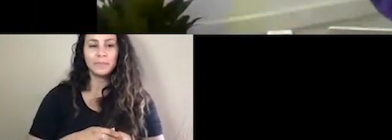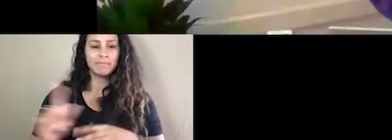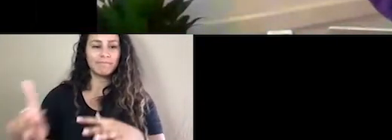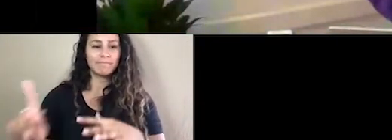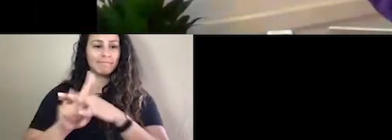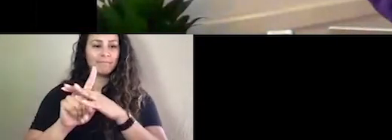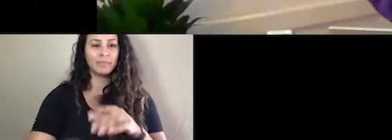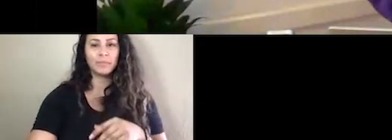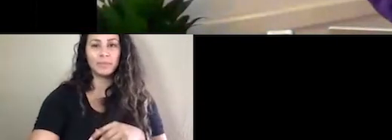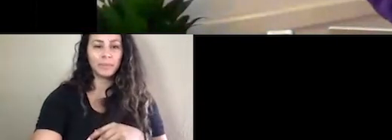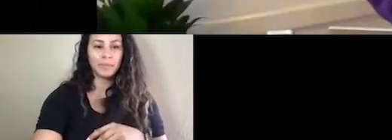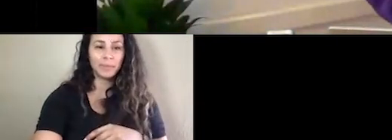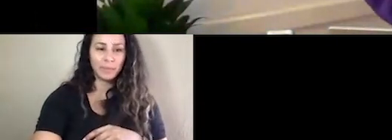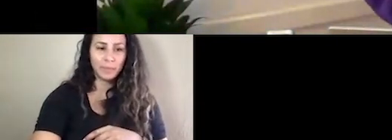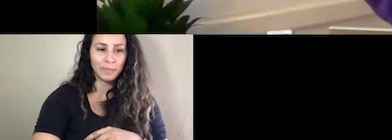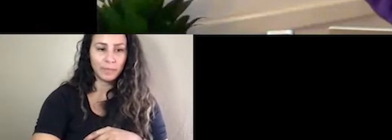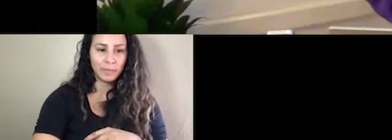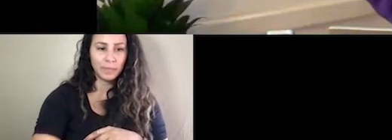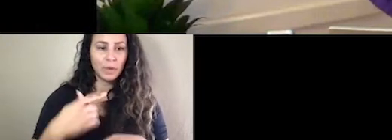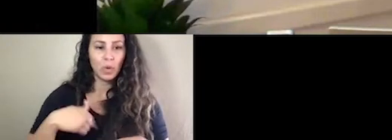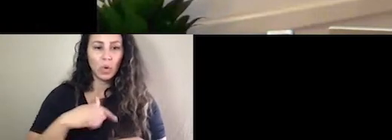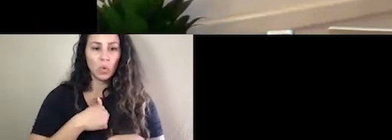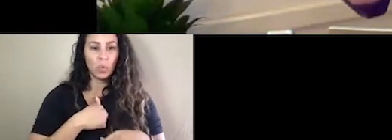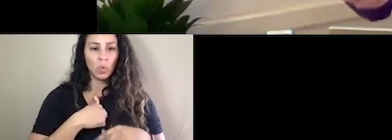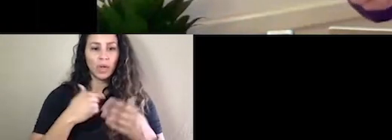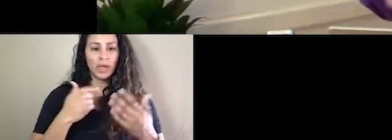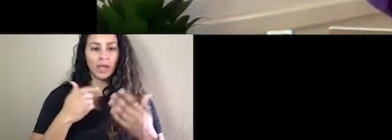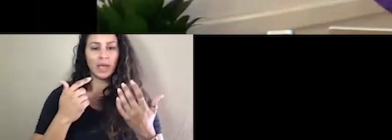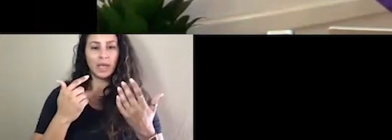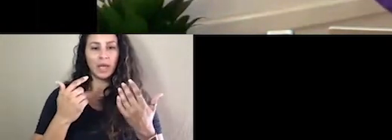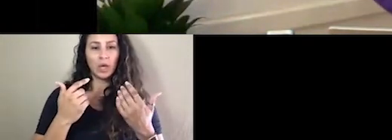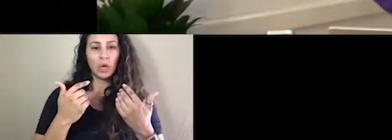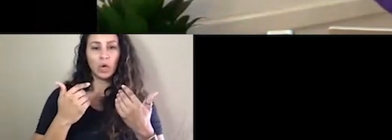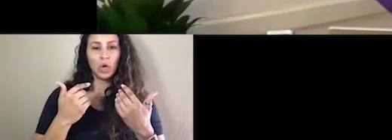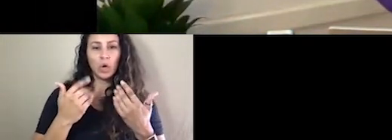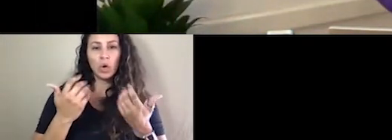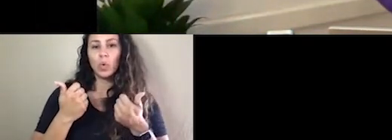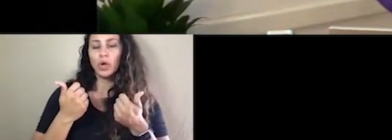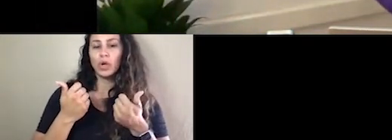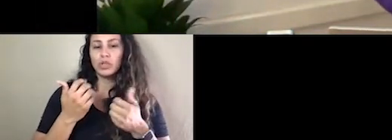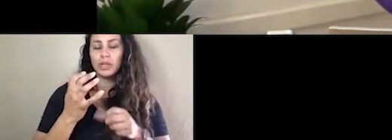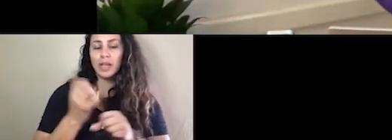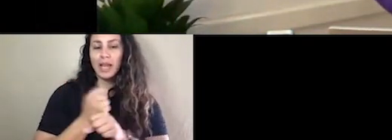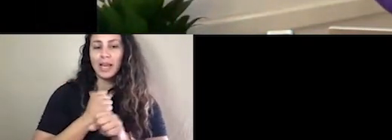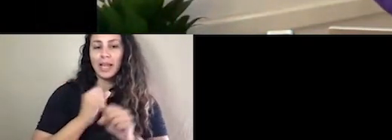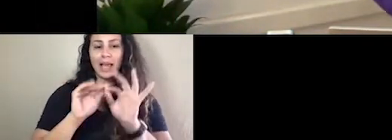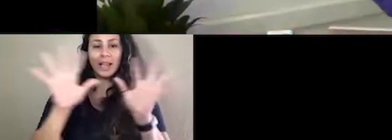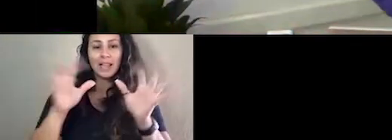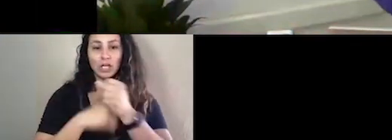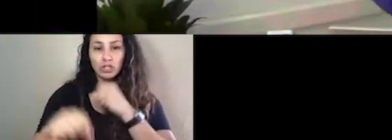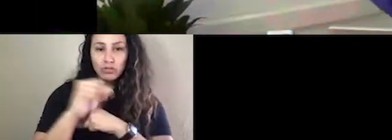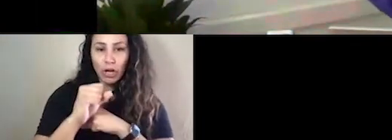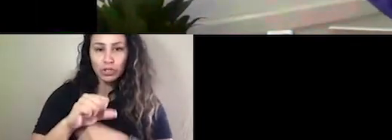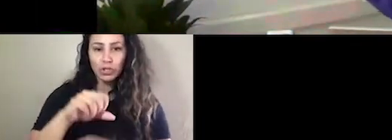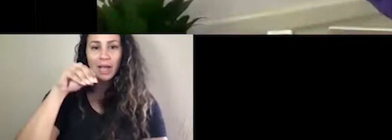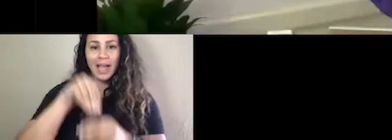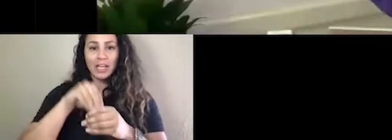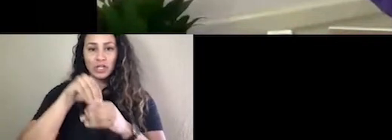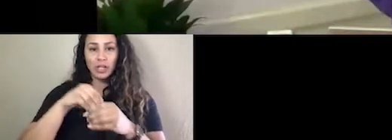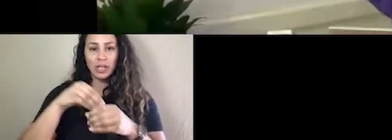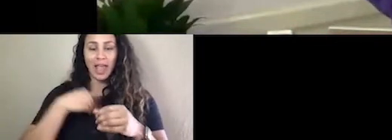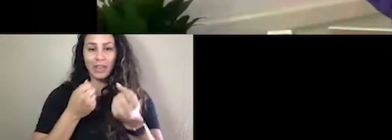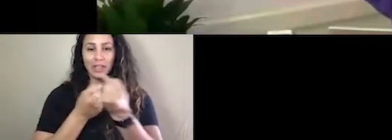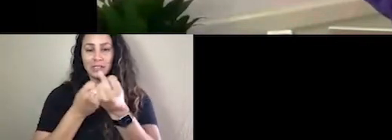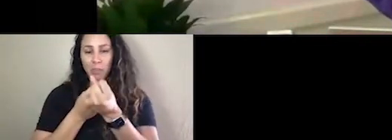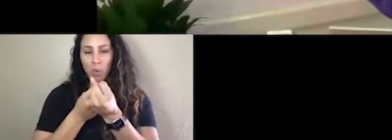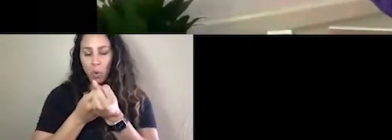built much more clearer project structure. We also internally had the support and the resources for